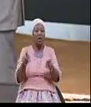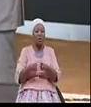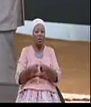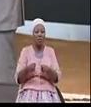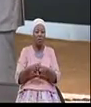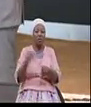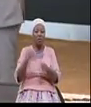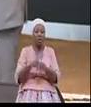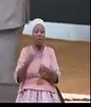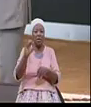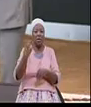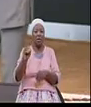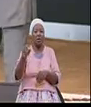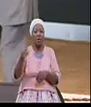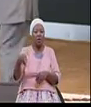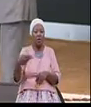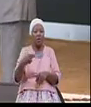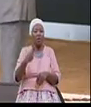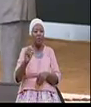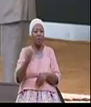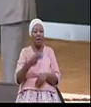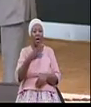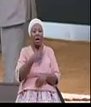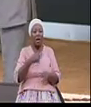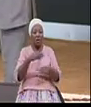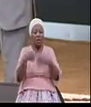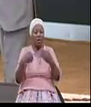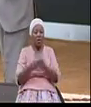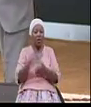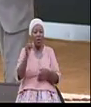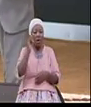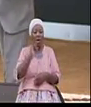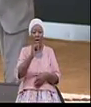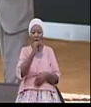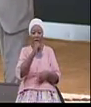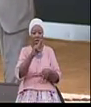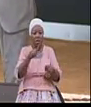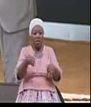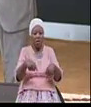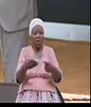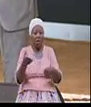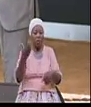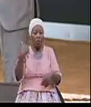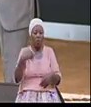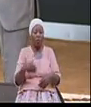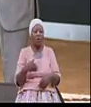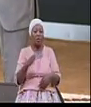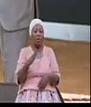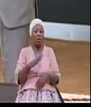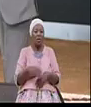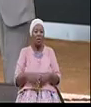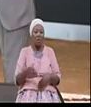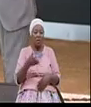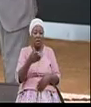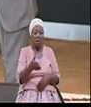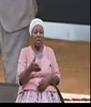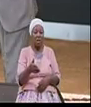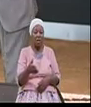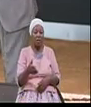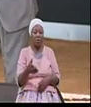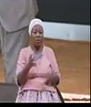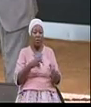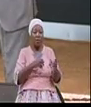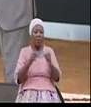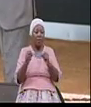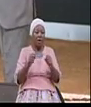in Ophrah, and all Israel went thither a warring